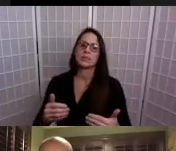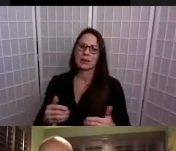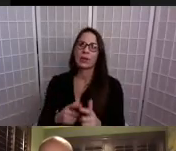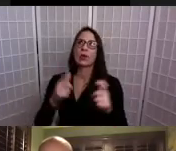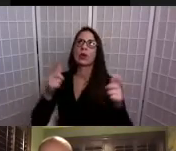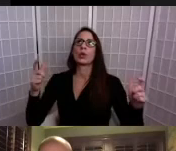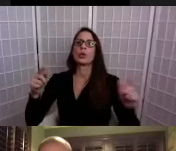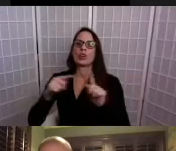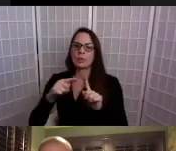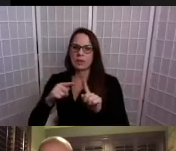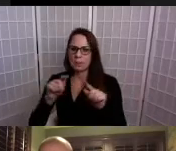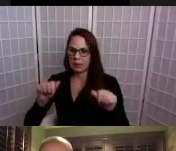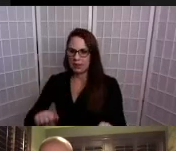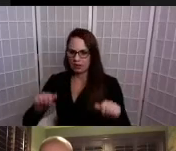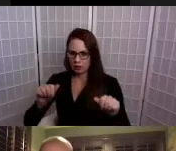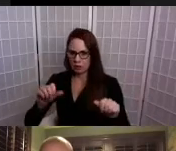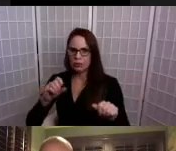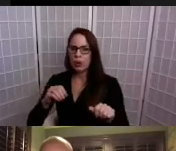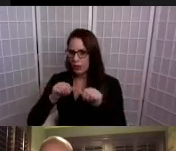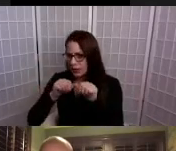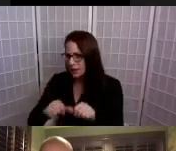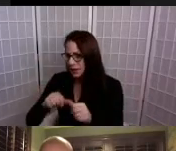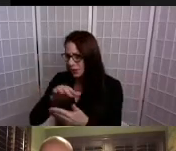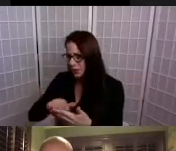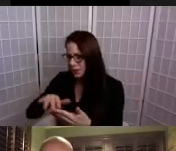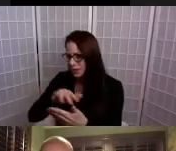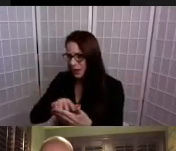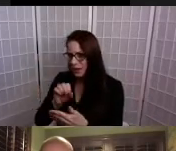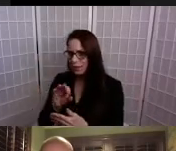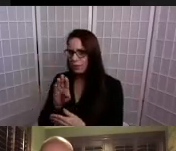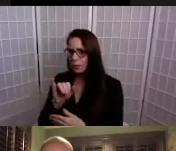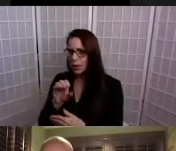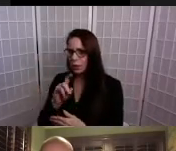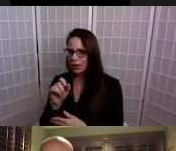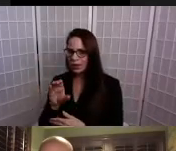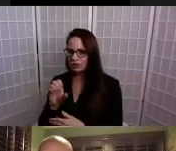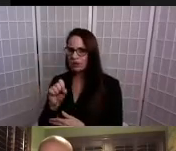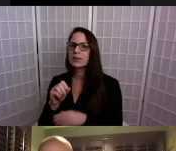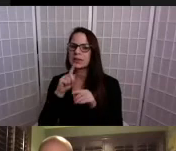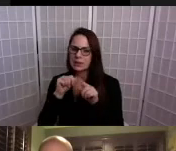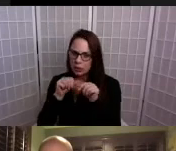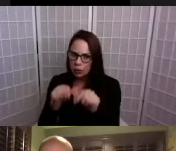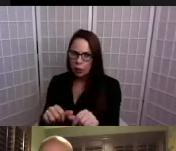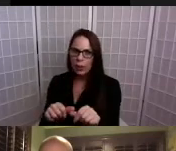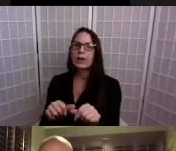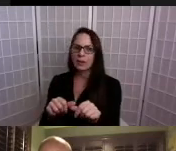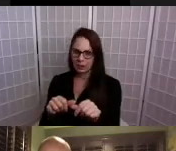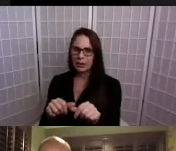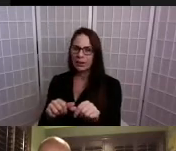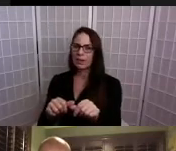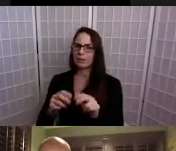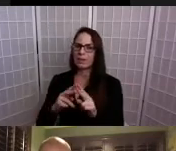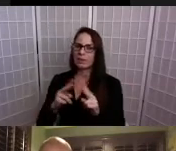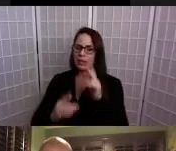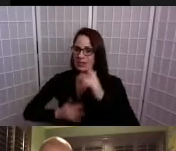potential. So the continued study of these biologics is ongoing and extremely exciting.